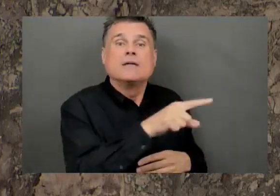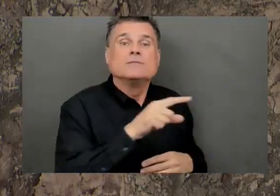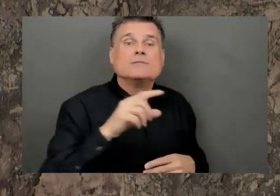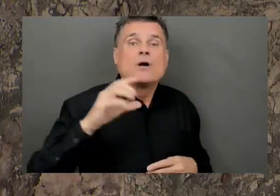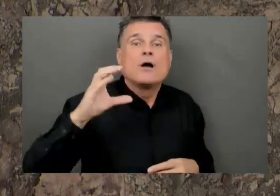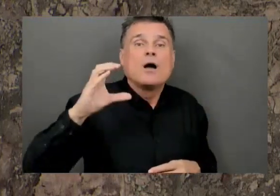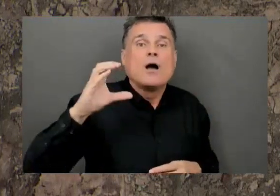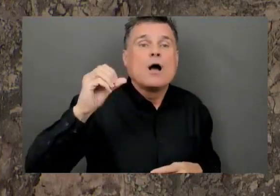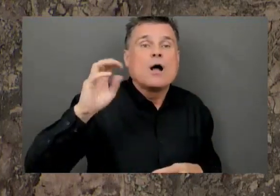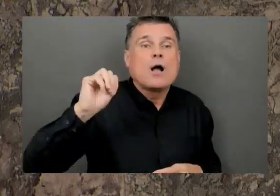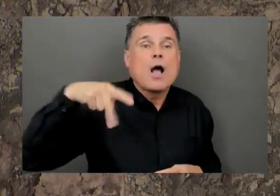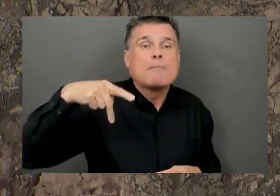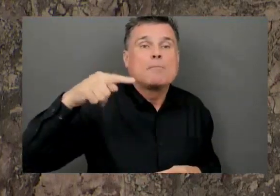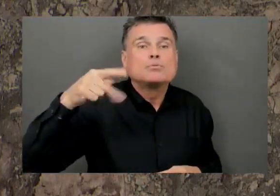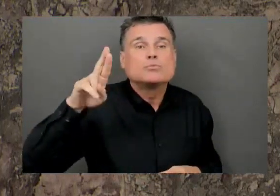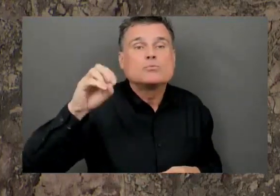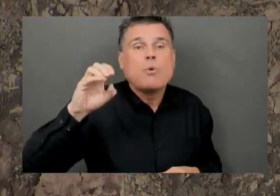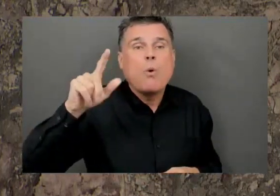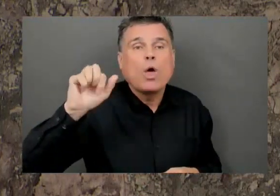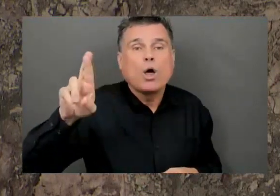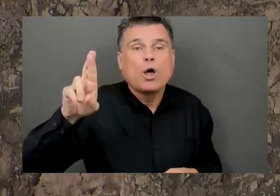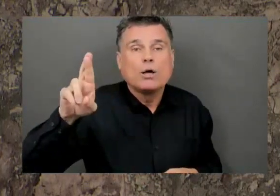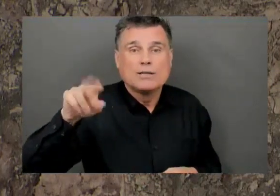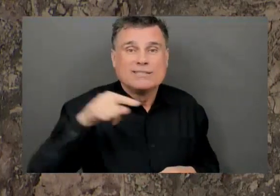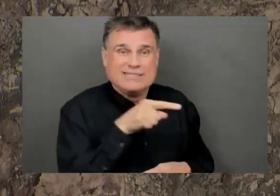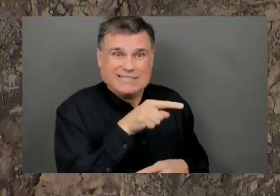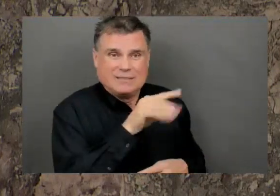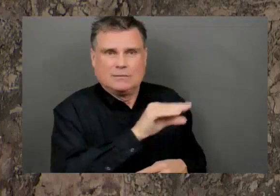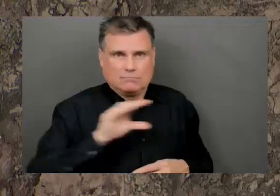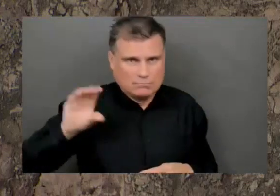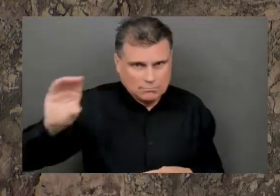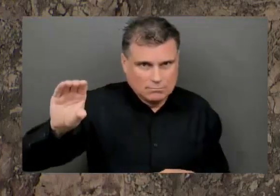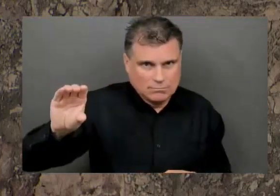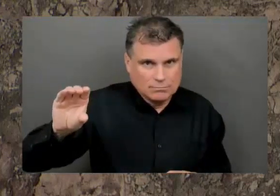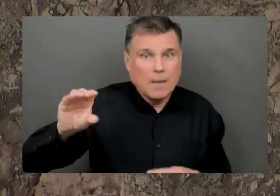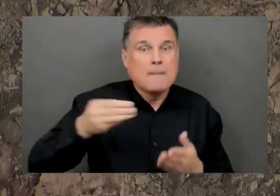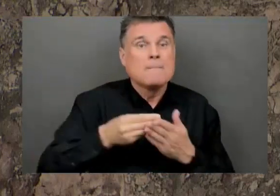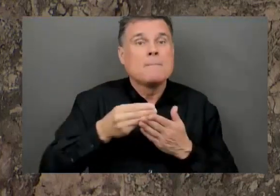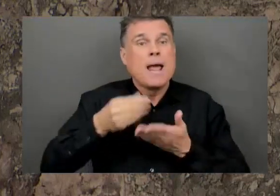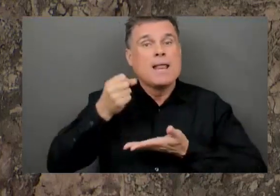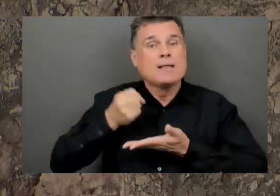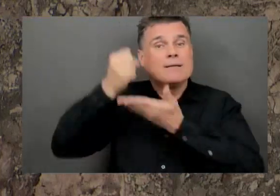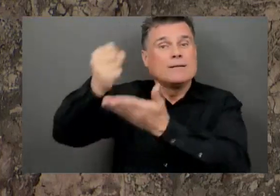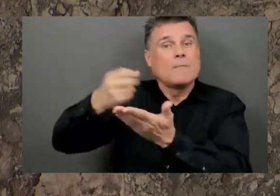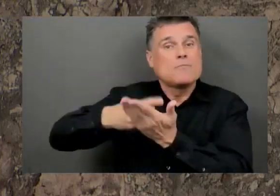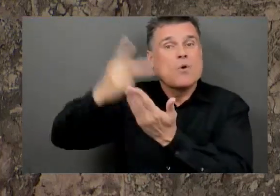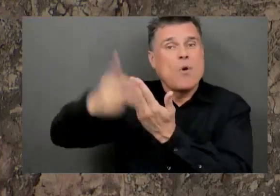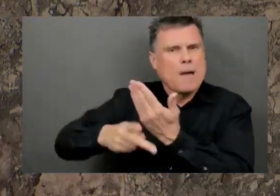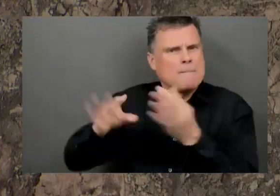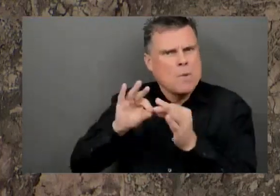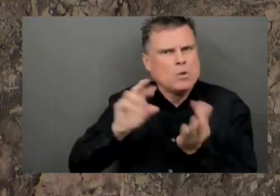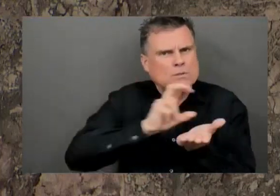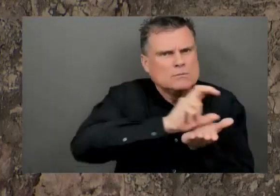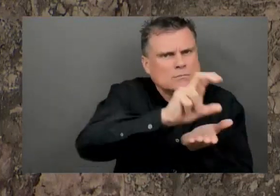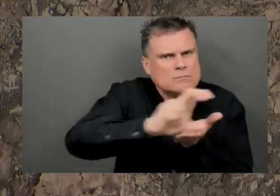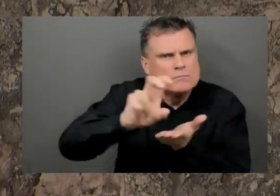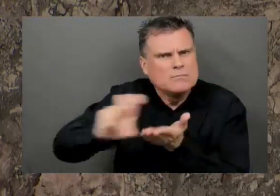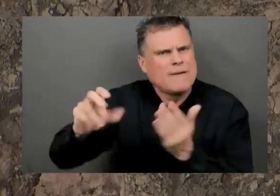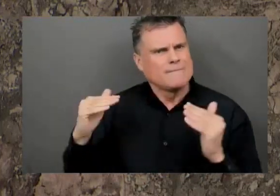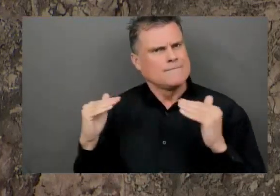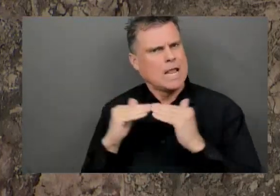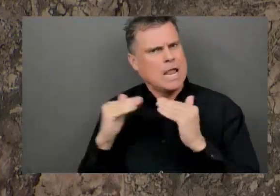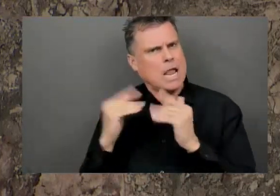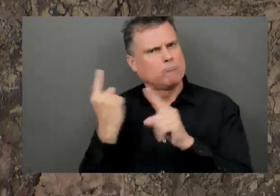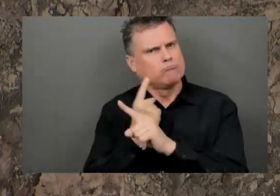programs have to be administered fairly. The public needs to know that public funds are being managed in the public interest. That's why we're going to let the